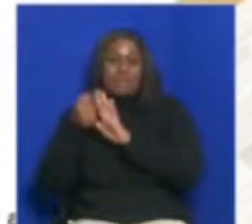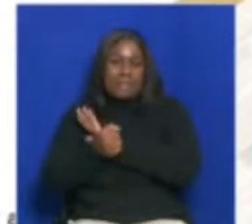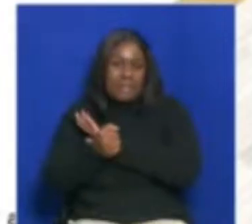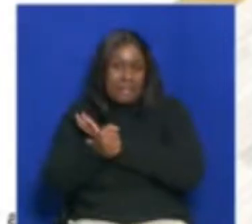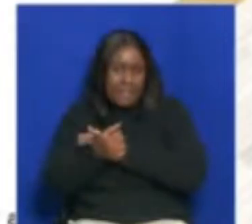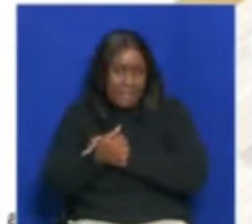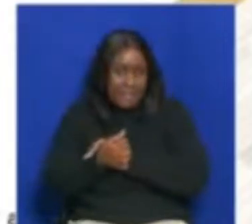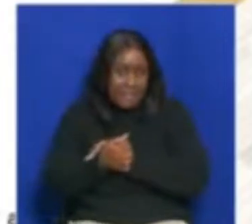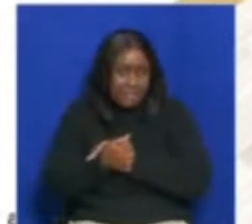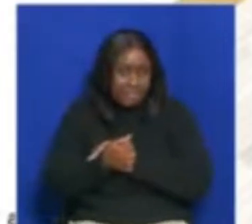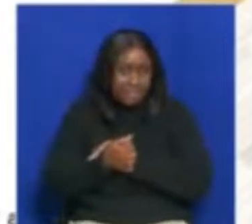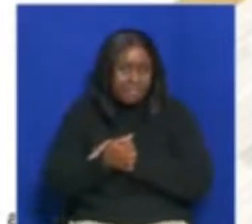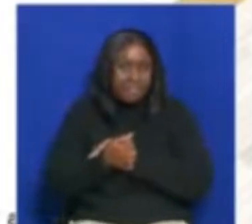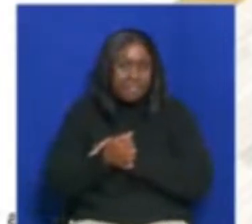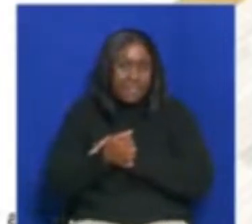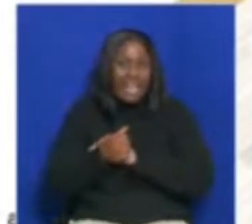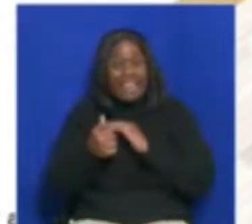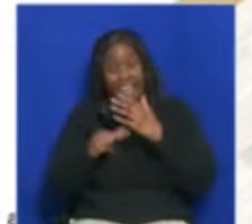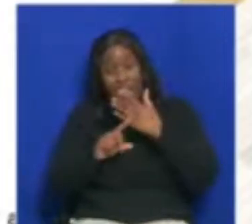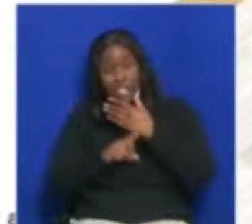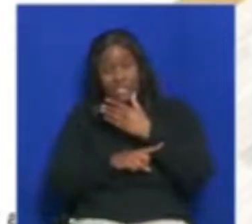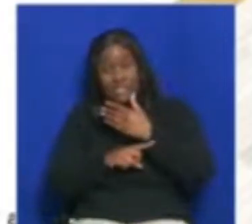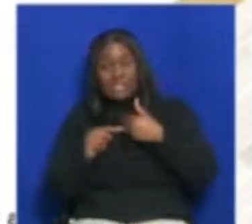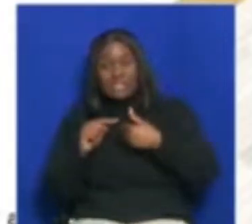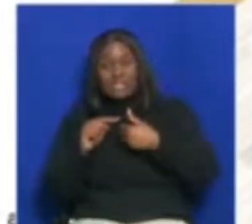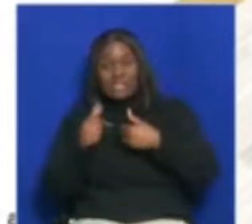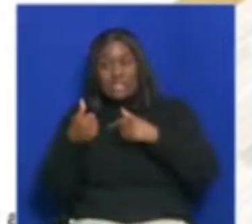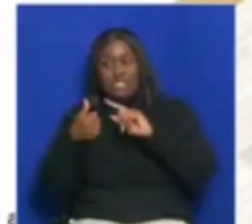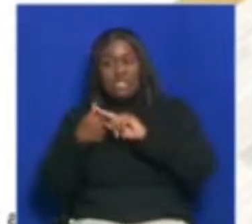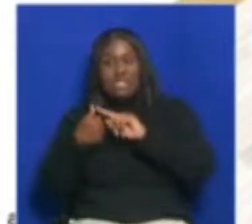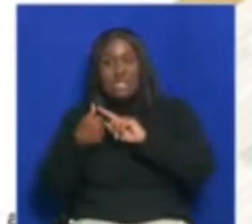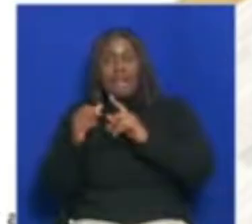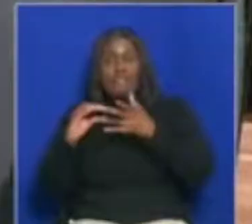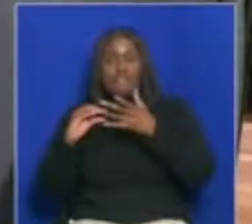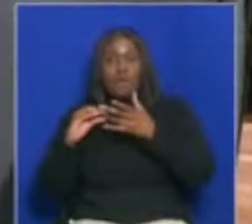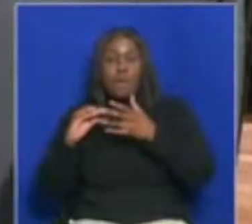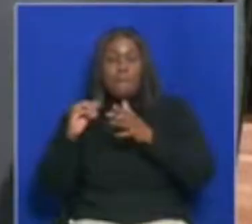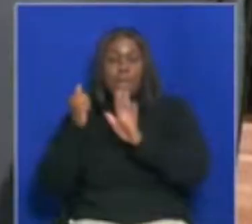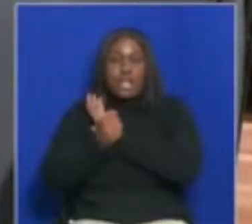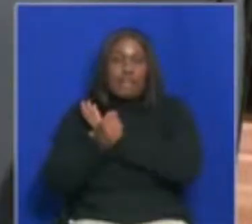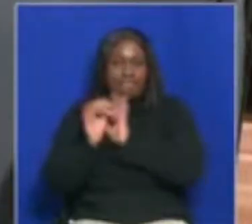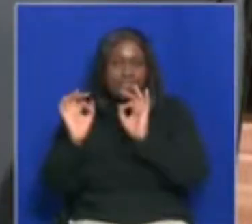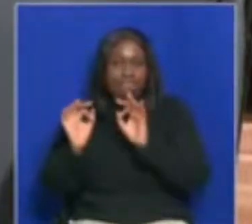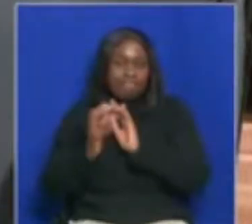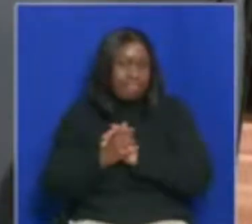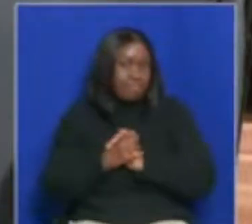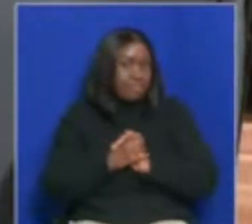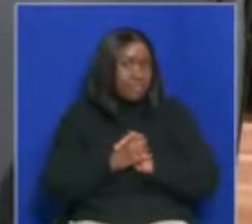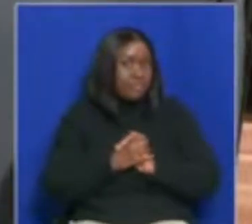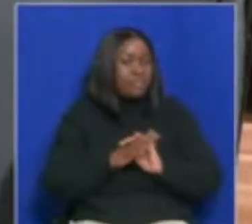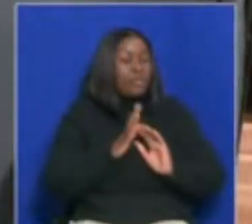194/3/2023, murder. Now, we'll get to these dockets a little later.